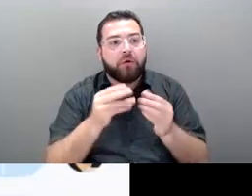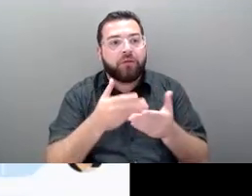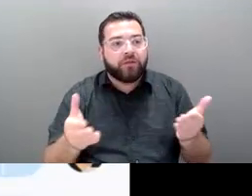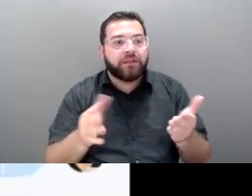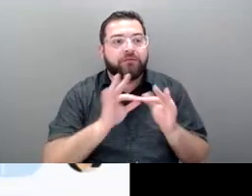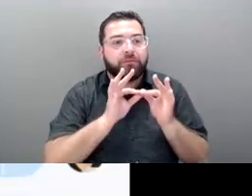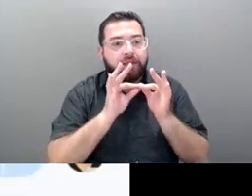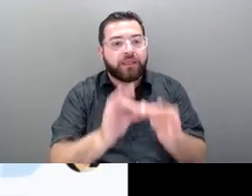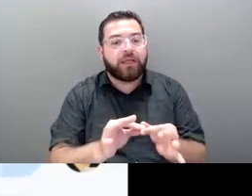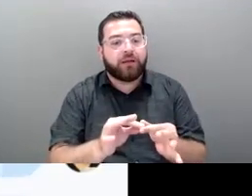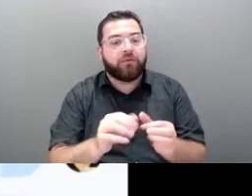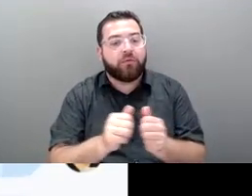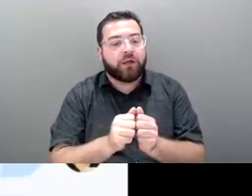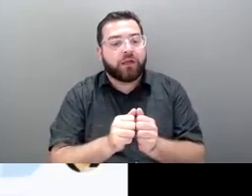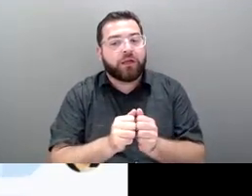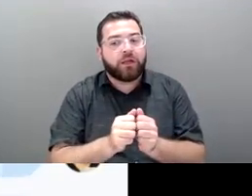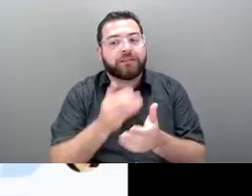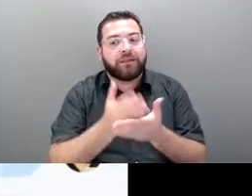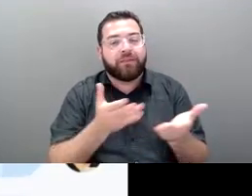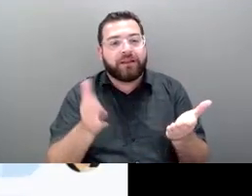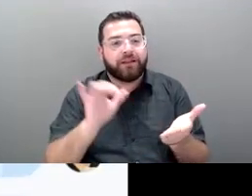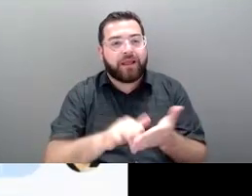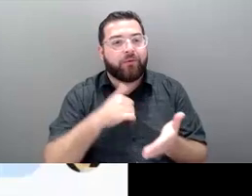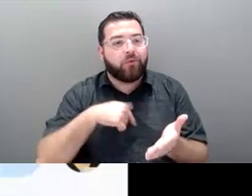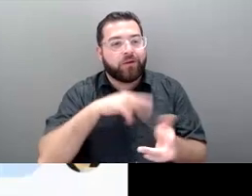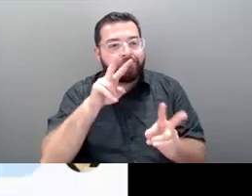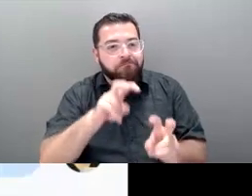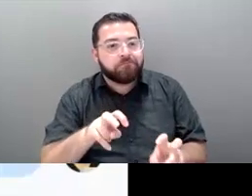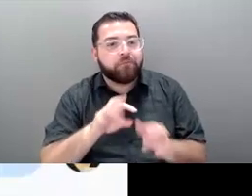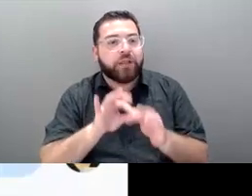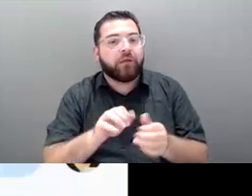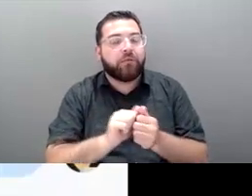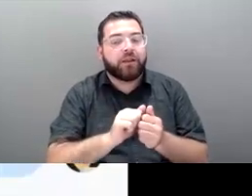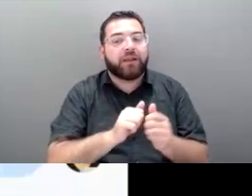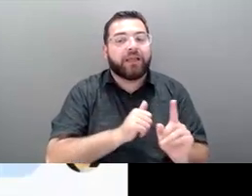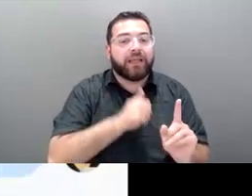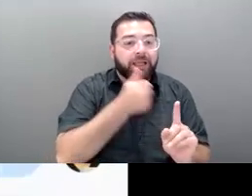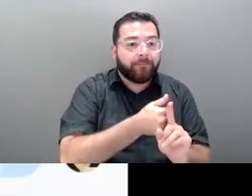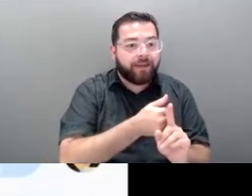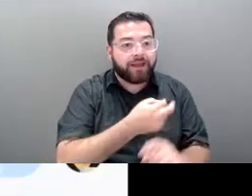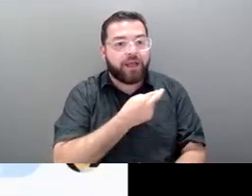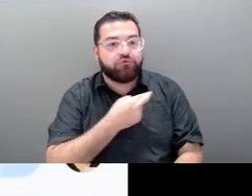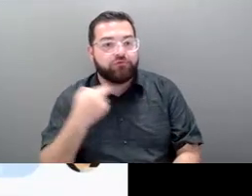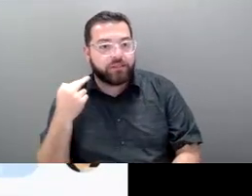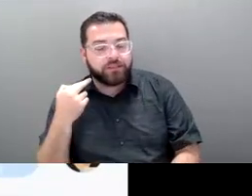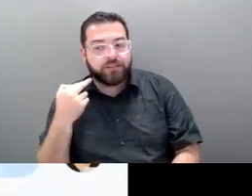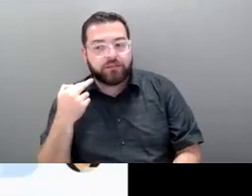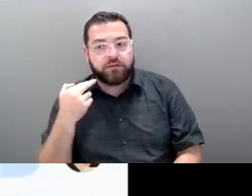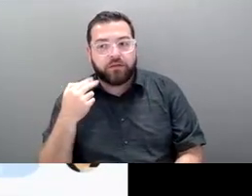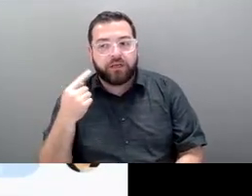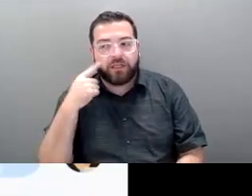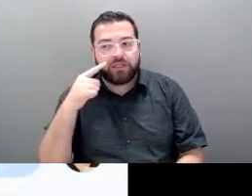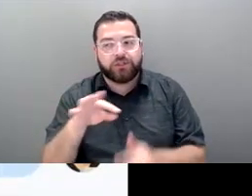to some of what we looked at when we looked at the impact risk material, which I think she uses, I think she refers